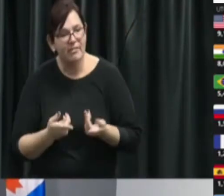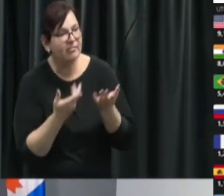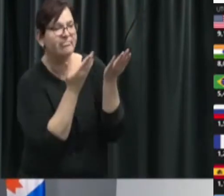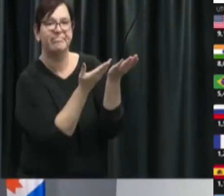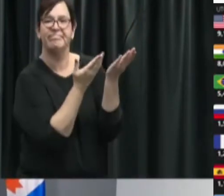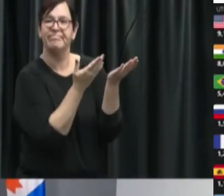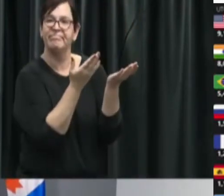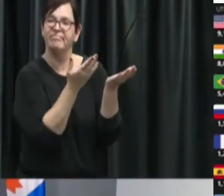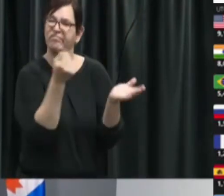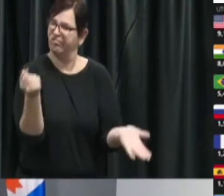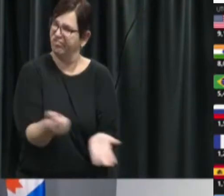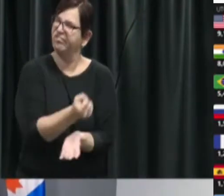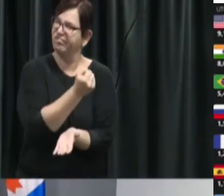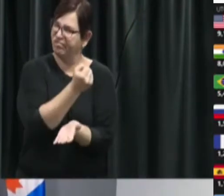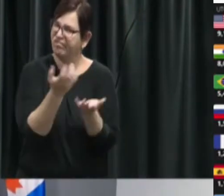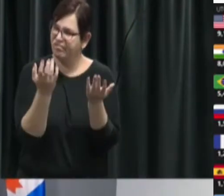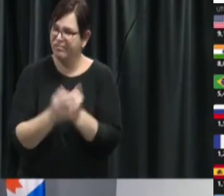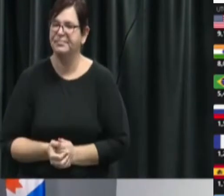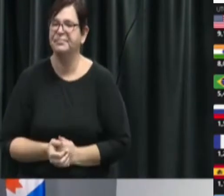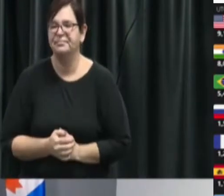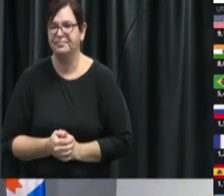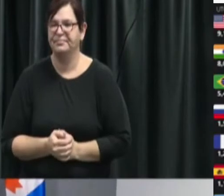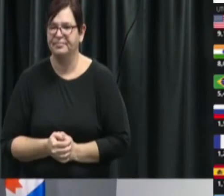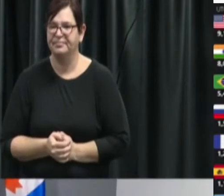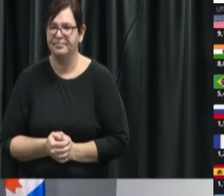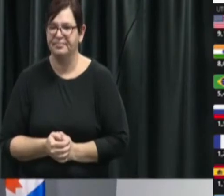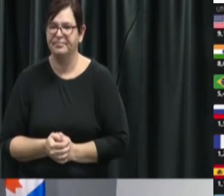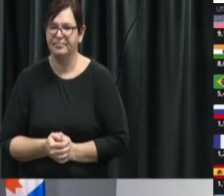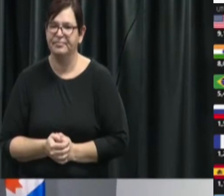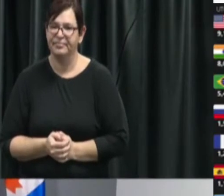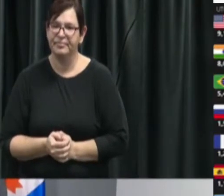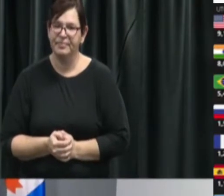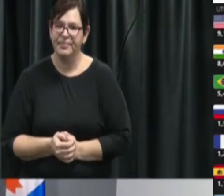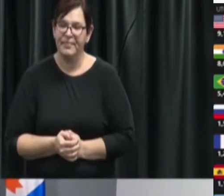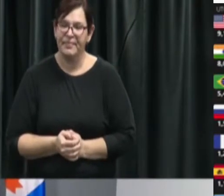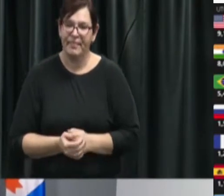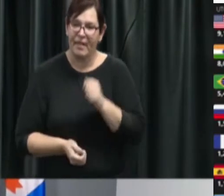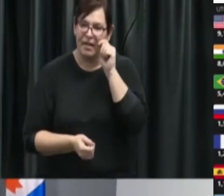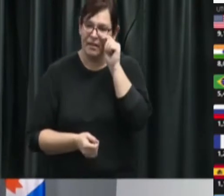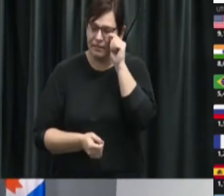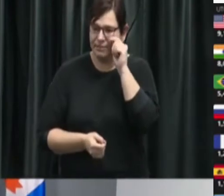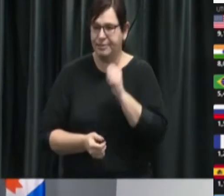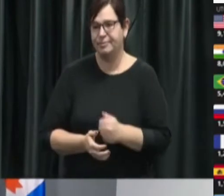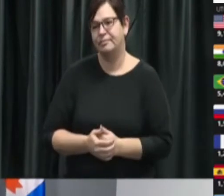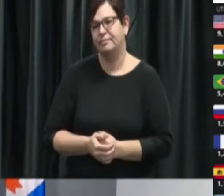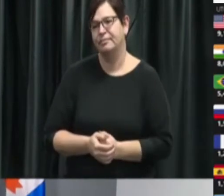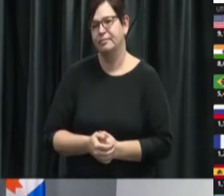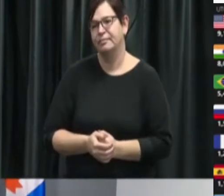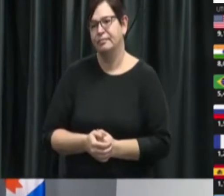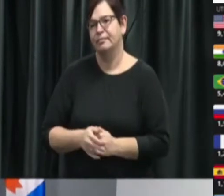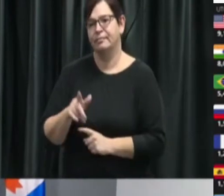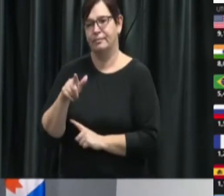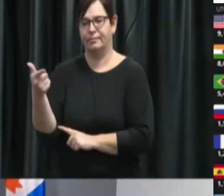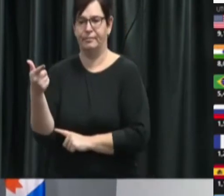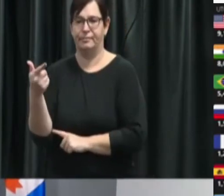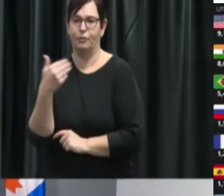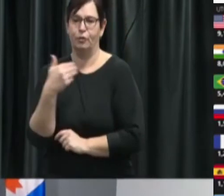have no further question. Okay, Dave, thank you. We'll go then to your colleague Francine Copen from the Toronto Star. Go ahead,